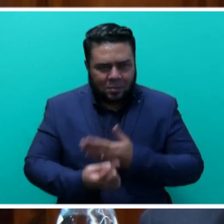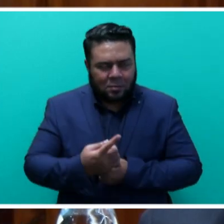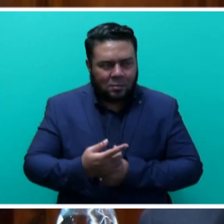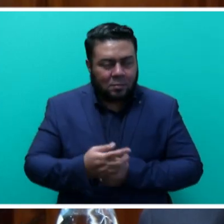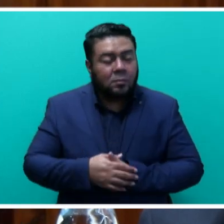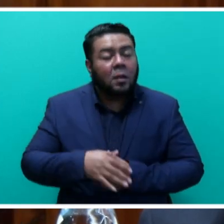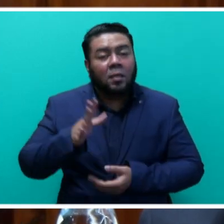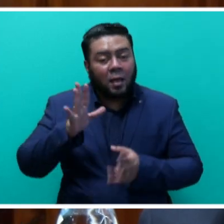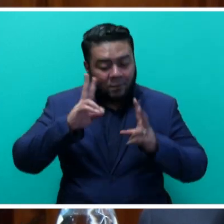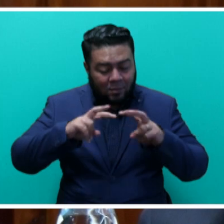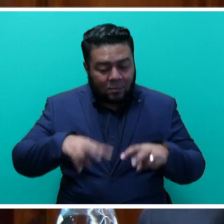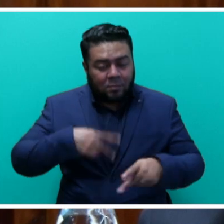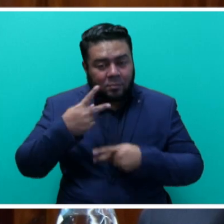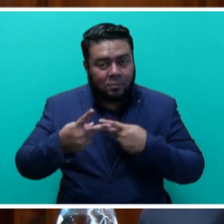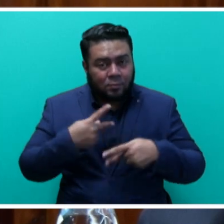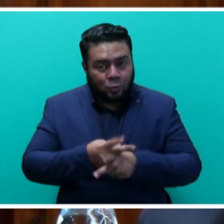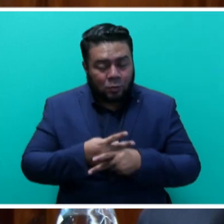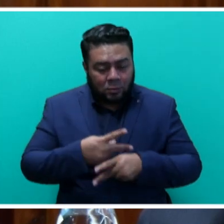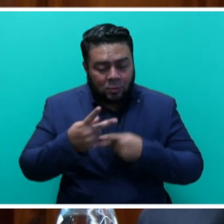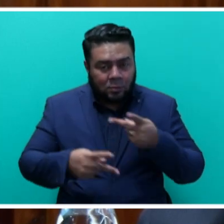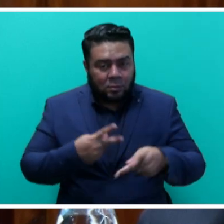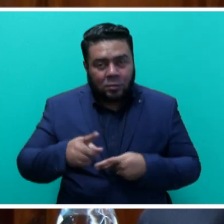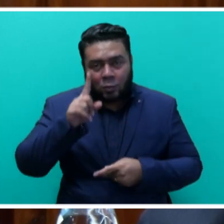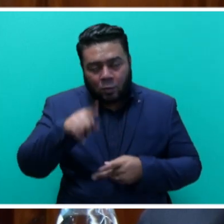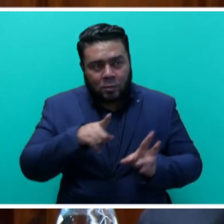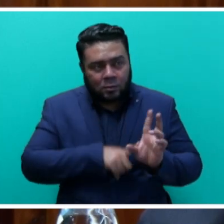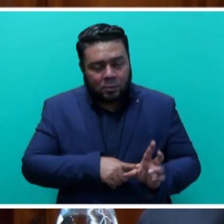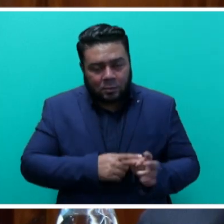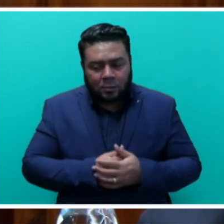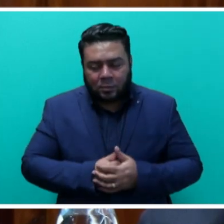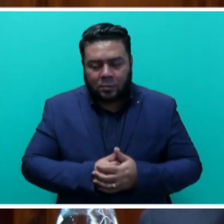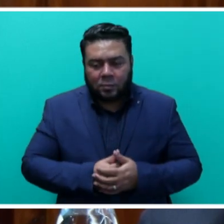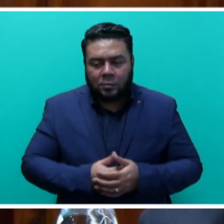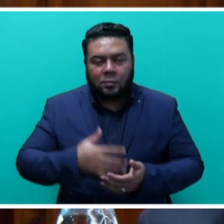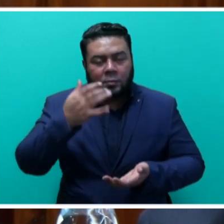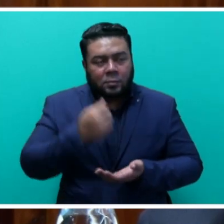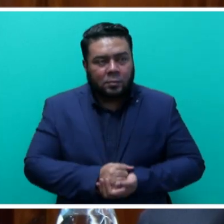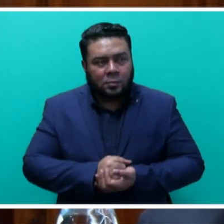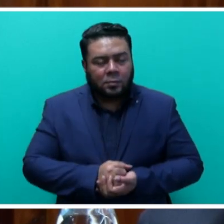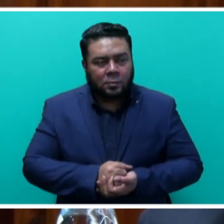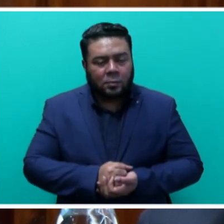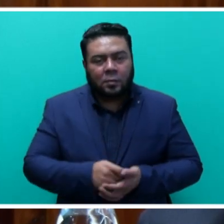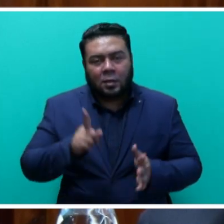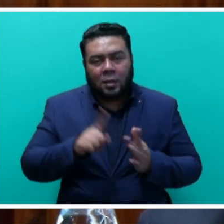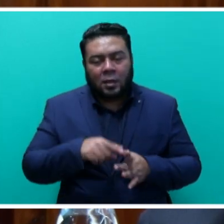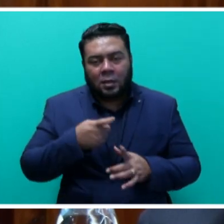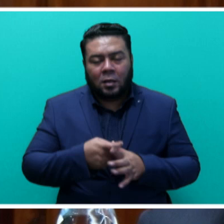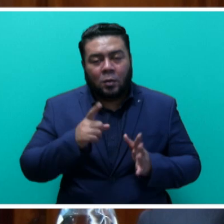The investigation process typically spans over a year to ensure thoroughness in line with ICAO